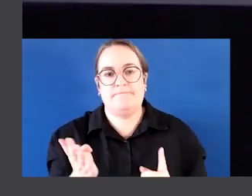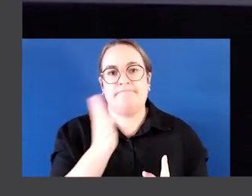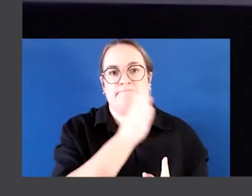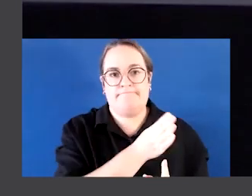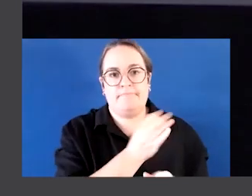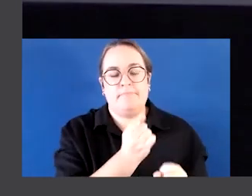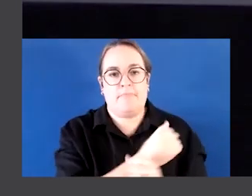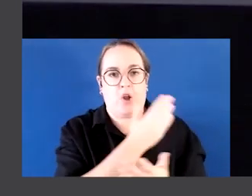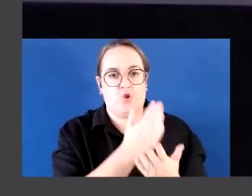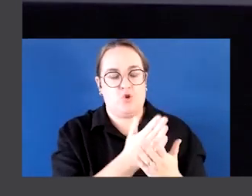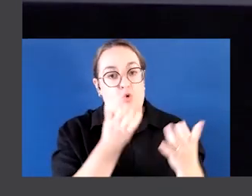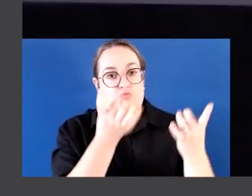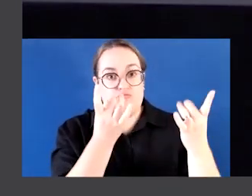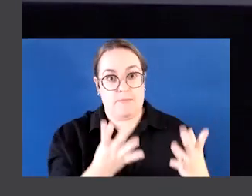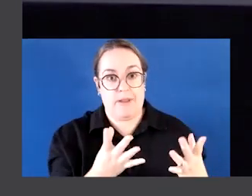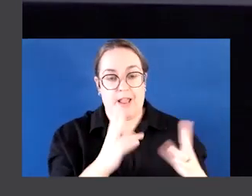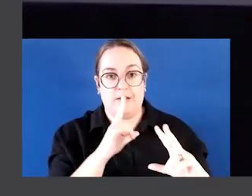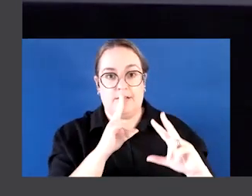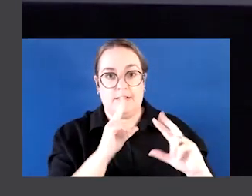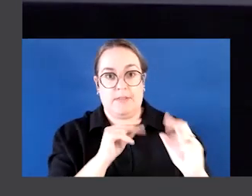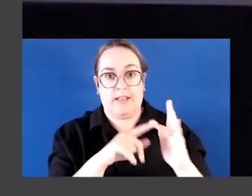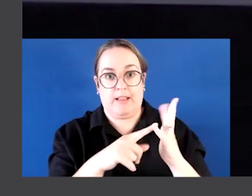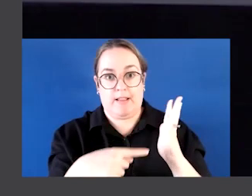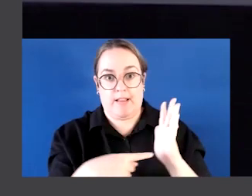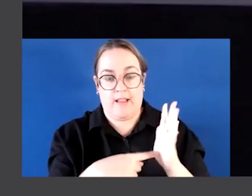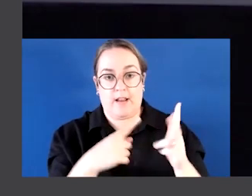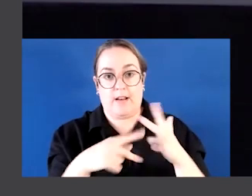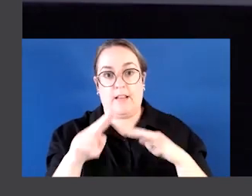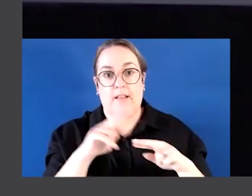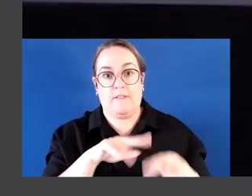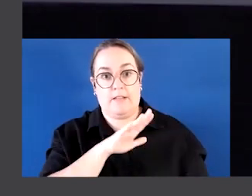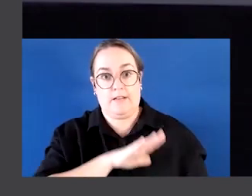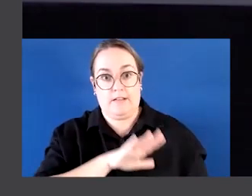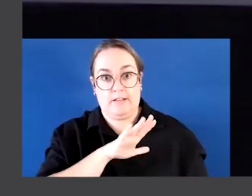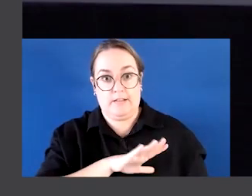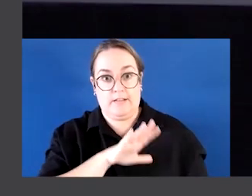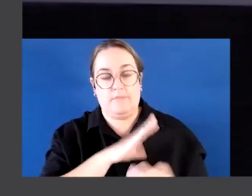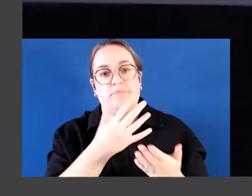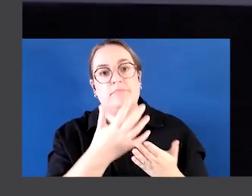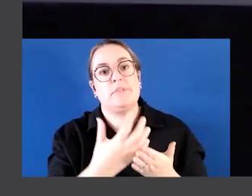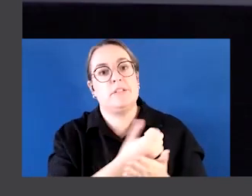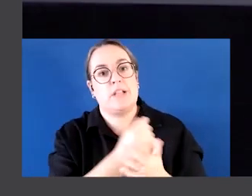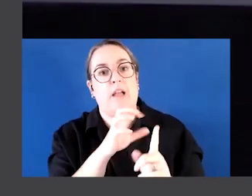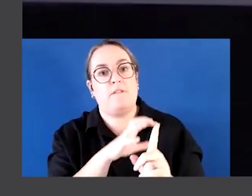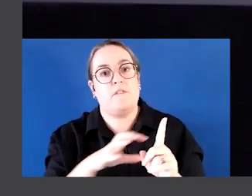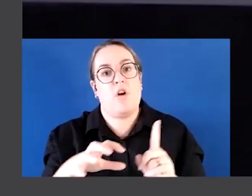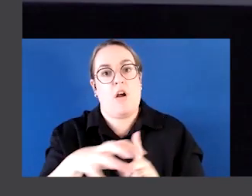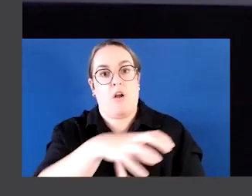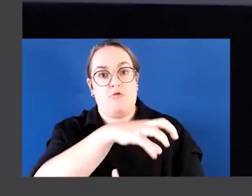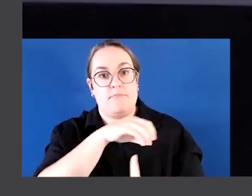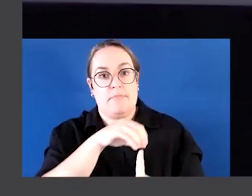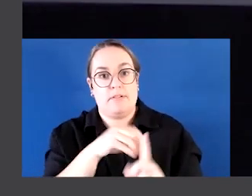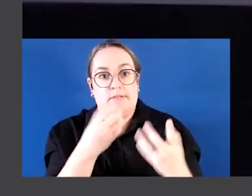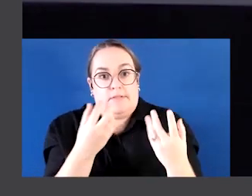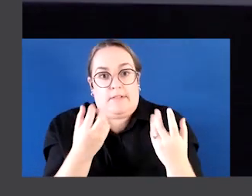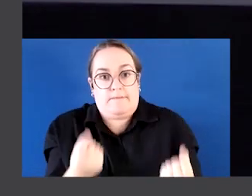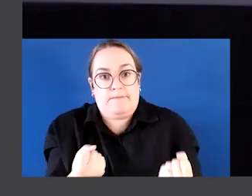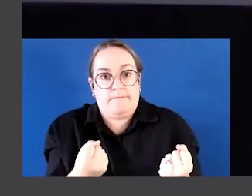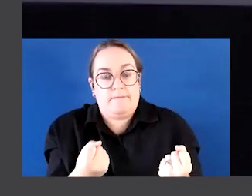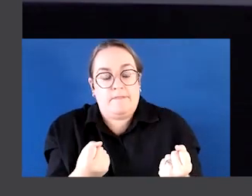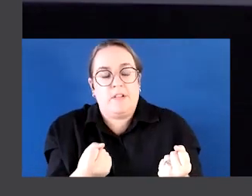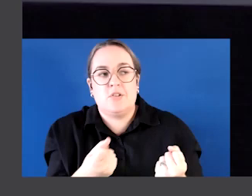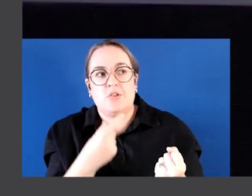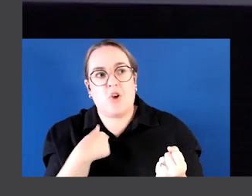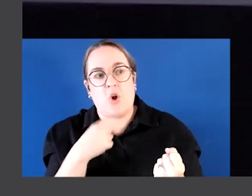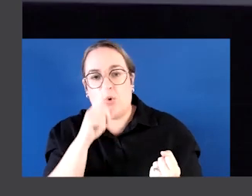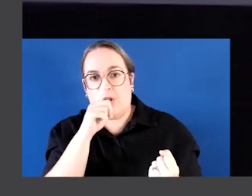I think I'd go for, in terms of being prepared to speak up if people feel they need to. It's a safe environment. We've got the services and the support to